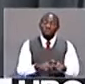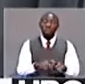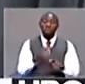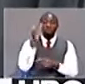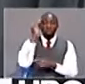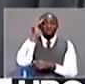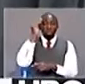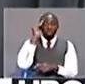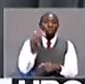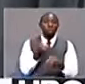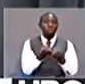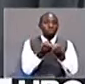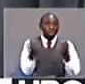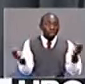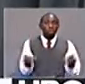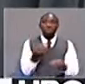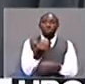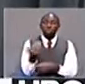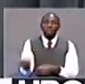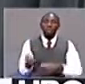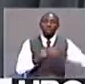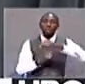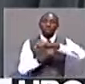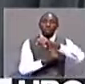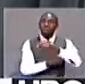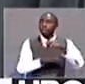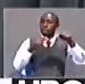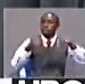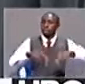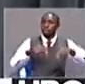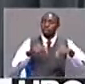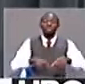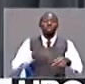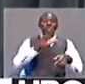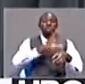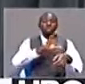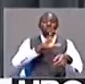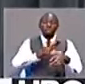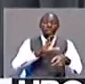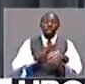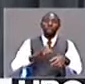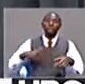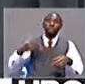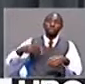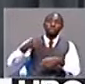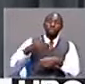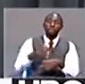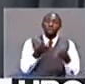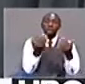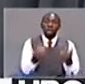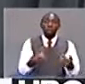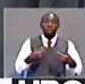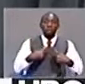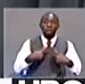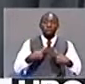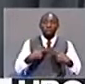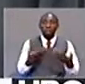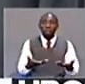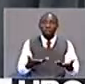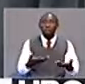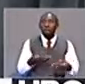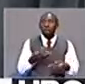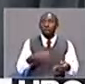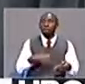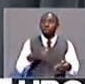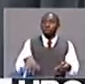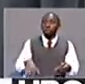demand sponsored in this country every day. The church has cried out. Now there is what they call abortion on demand.